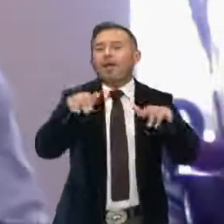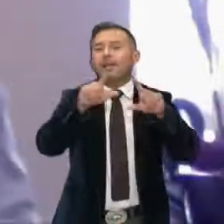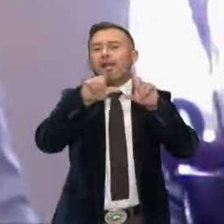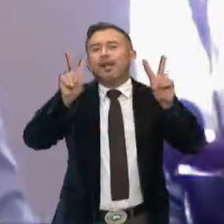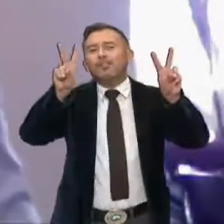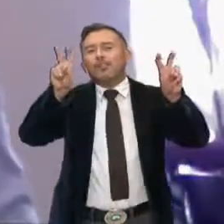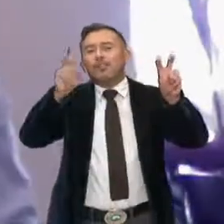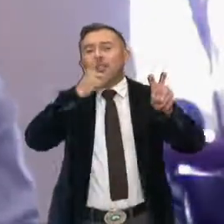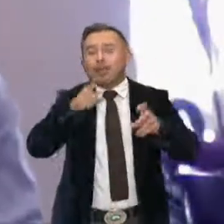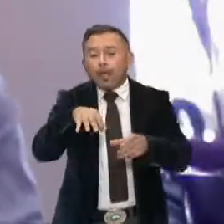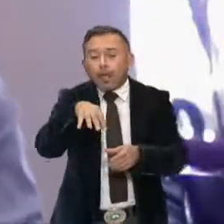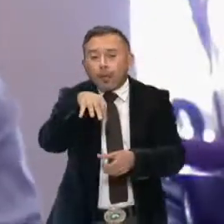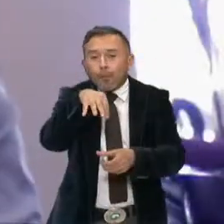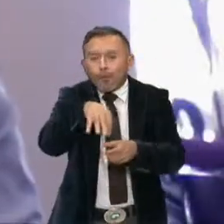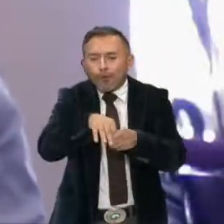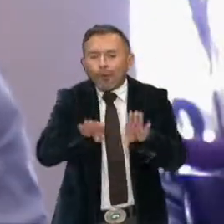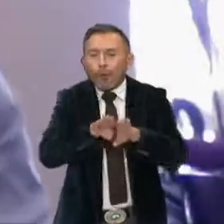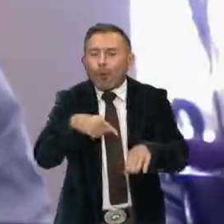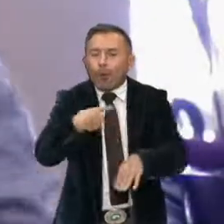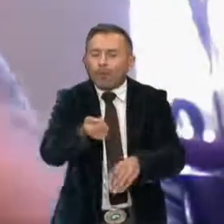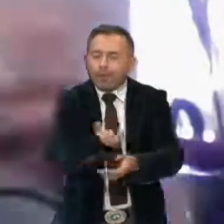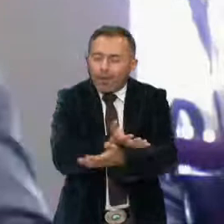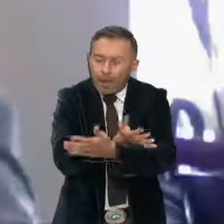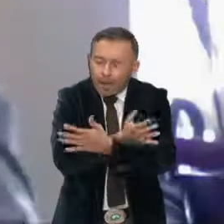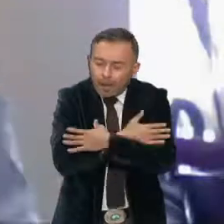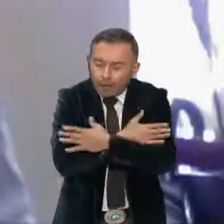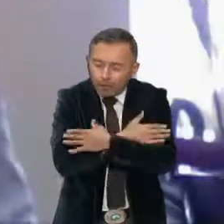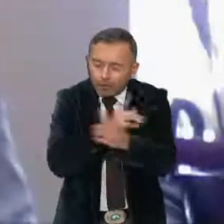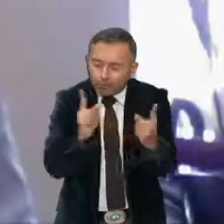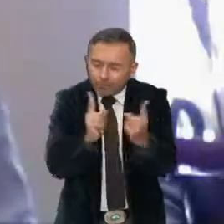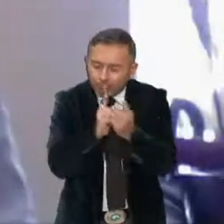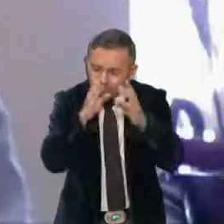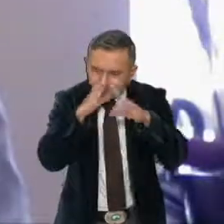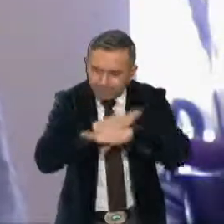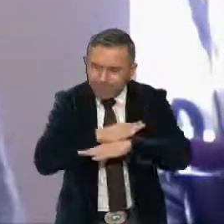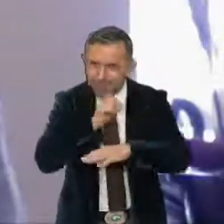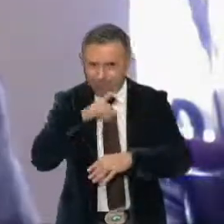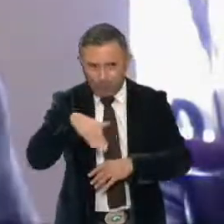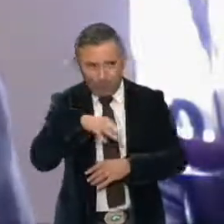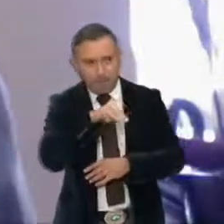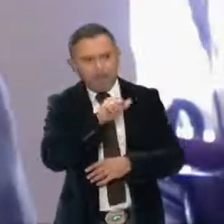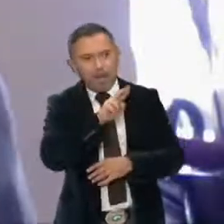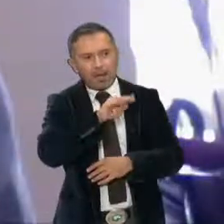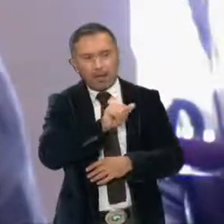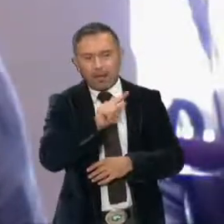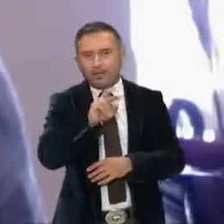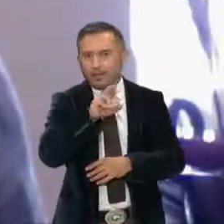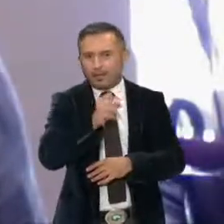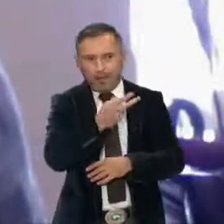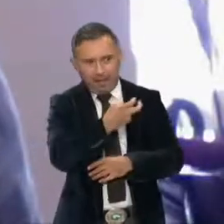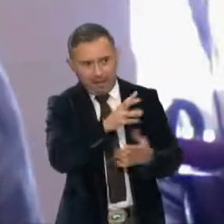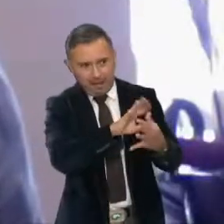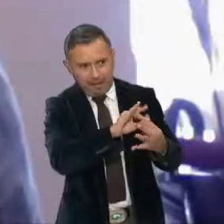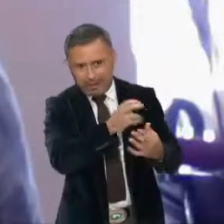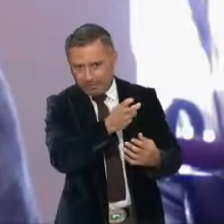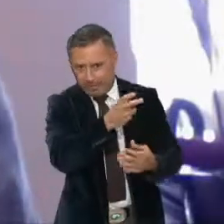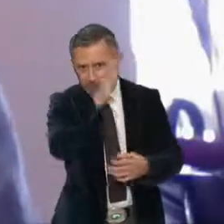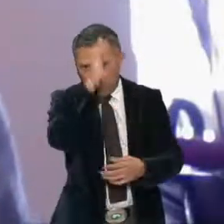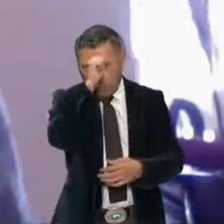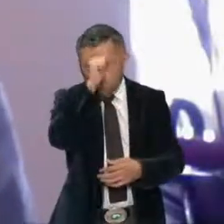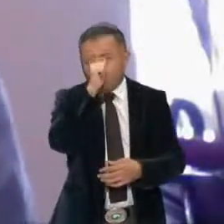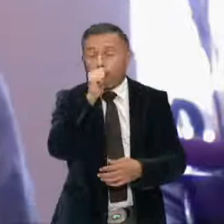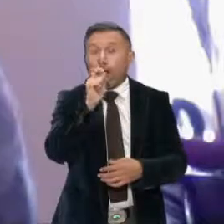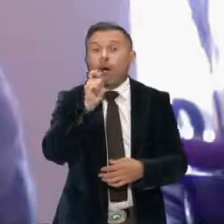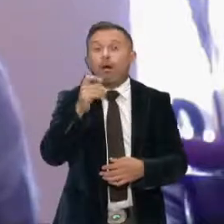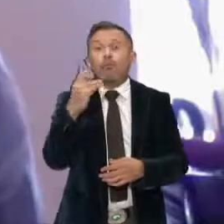recognize, as the slogan said, the vote is like the embrace of that point of a meeting. As Maria